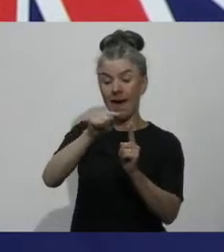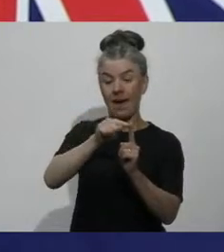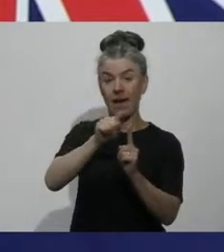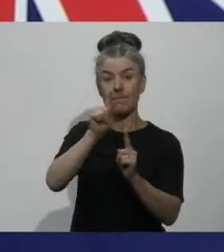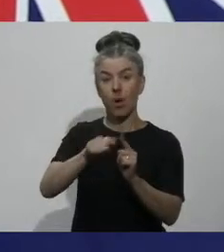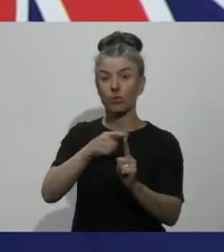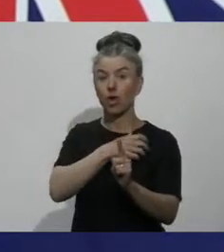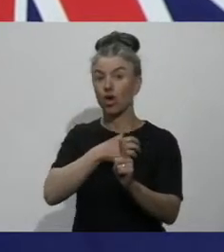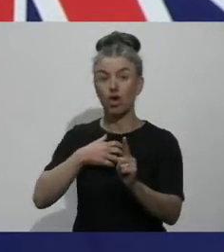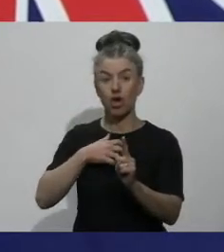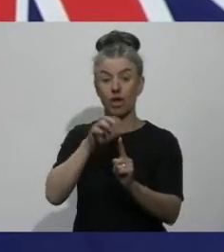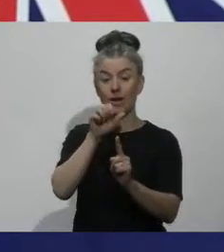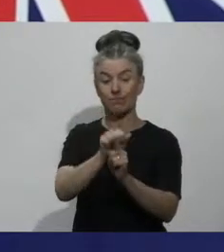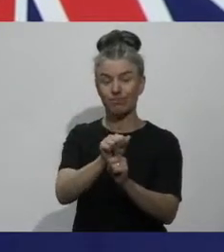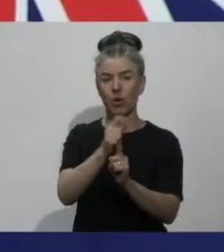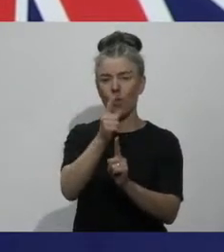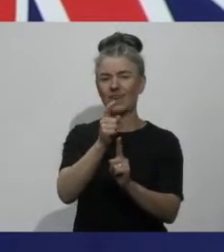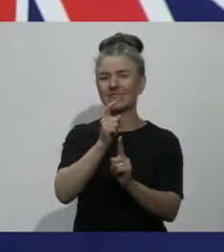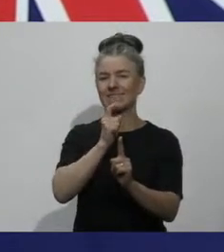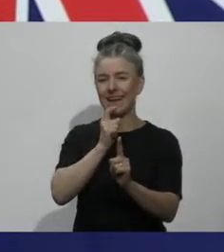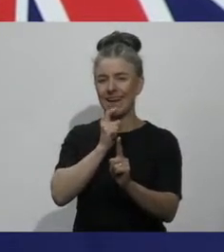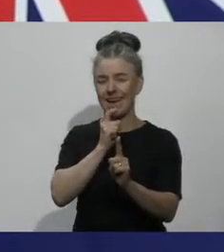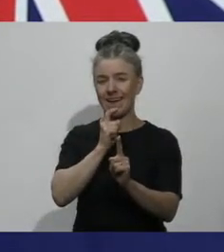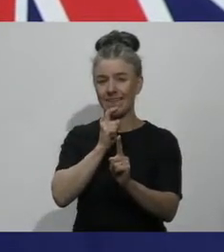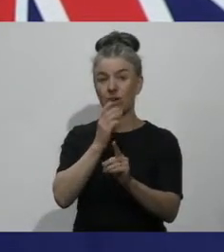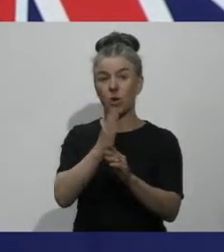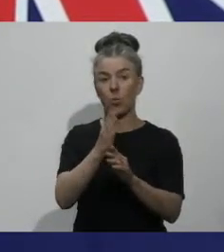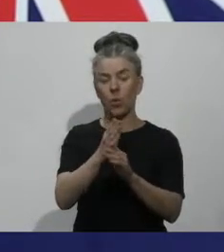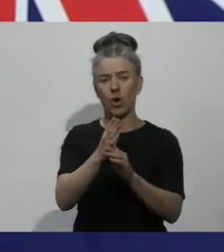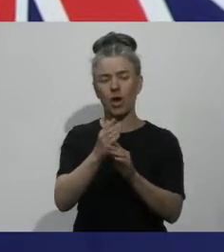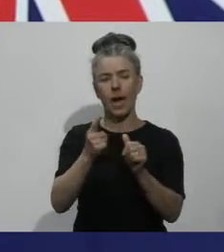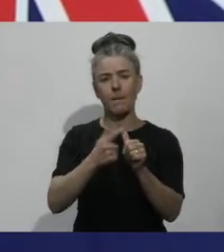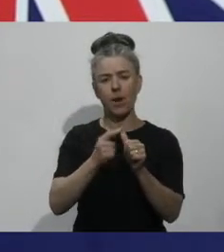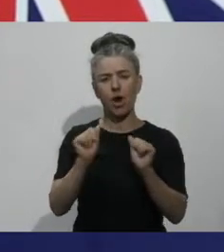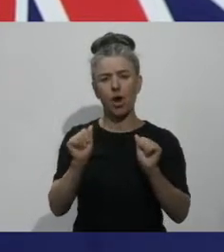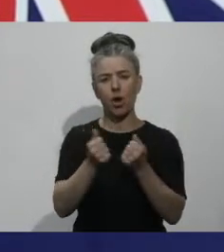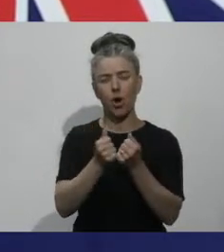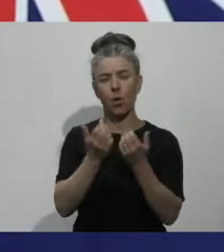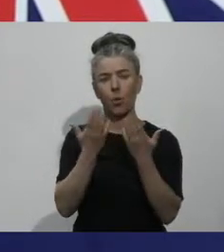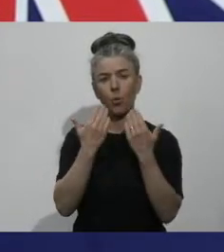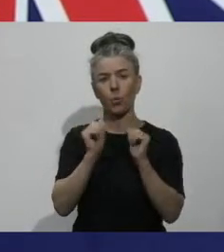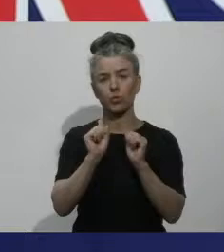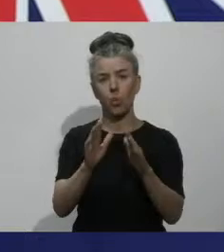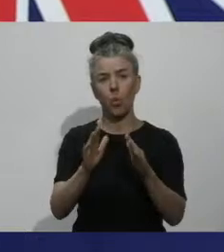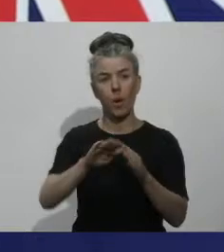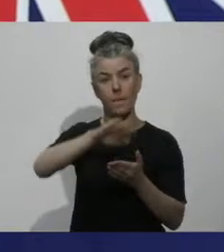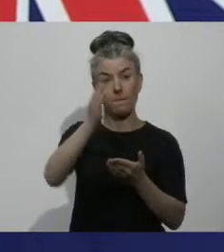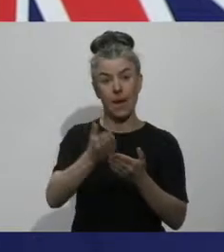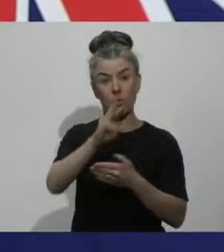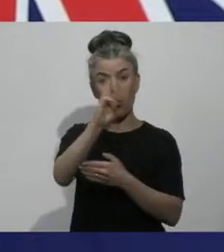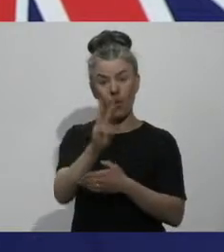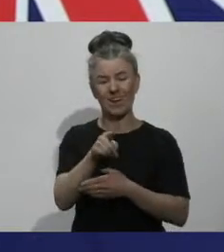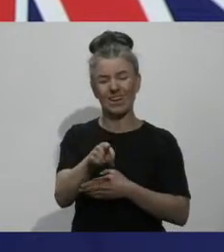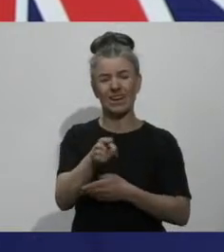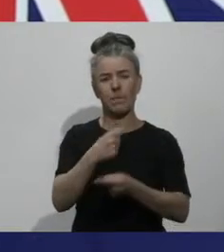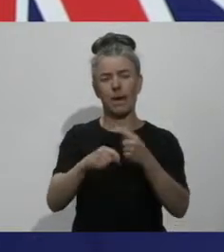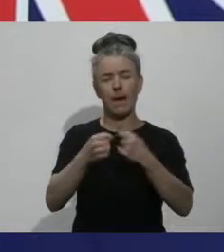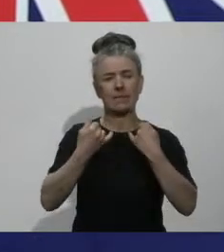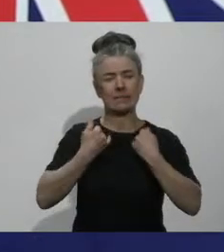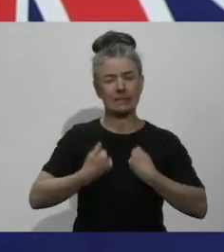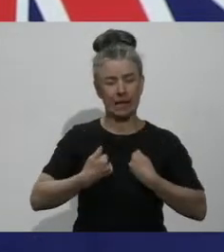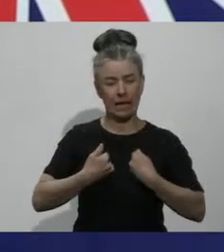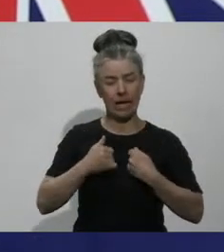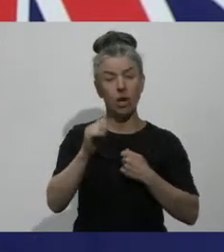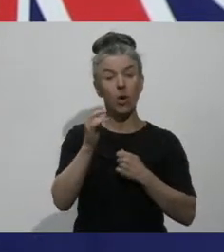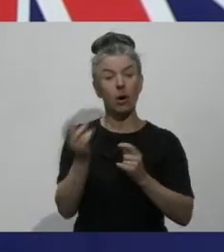date was a worker at the Americold Cool Store in Mount Wellington who became sick on approximately